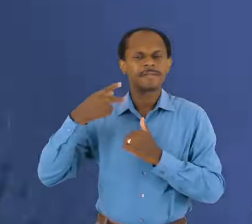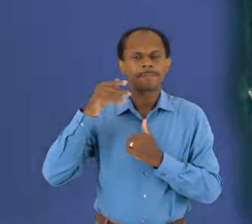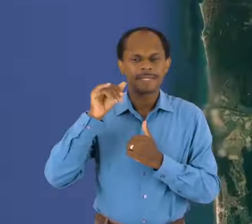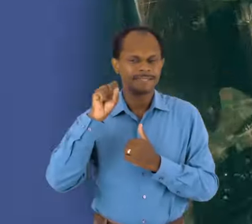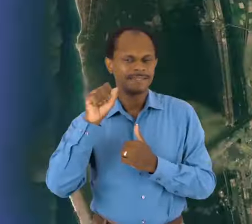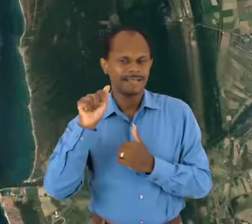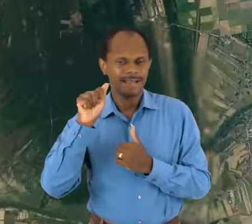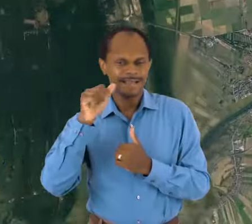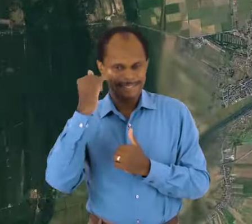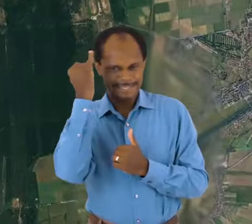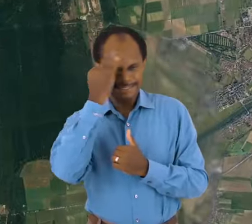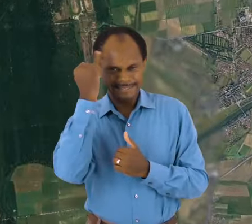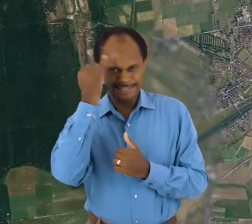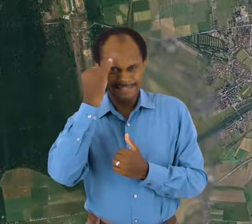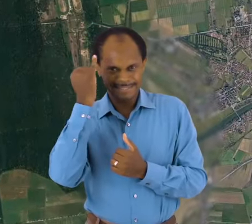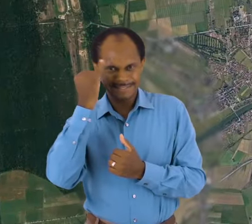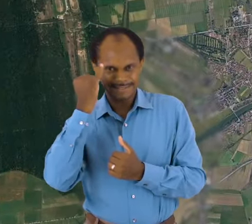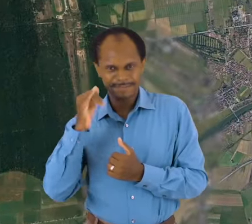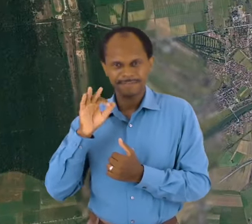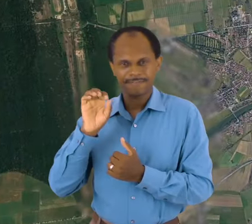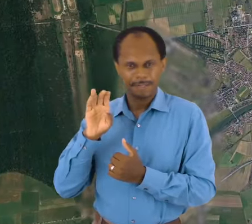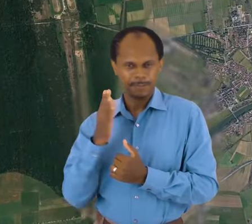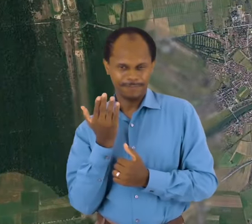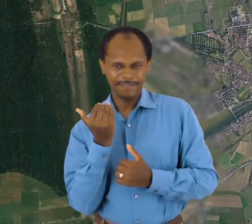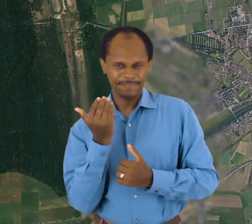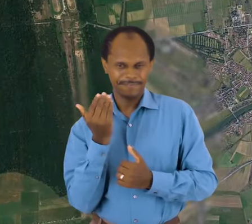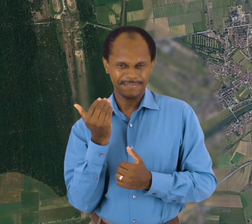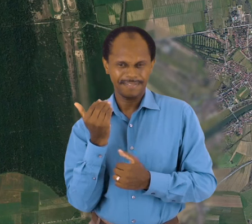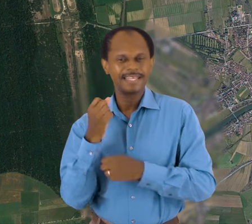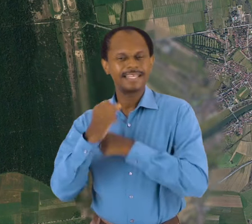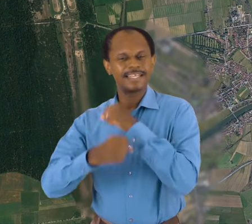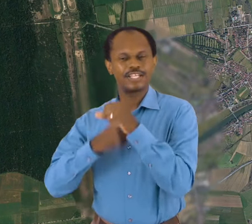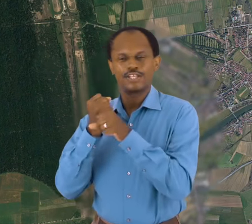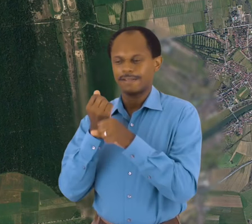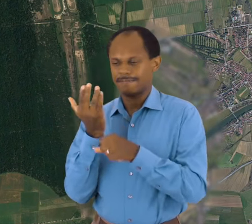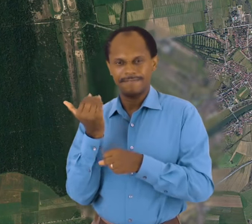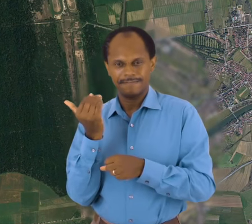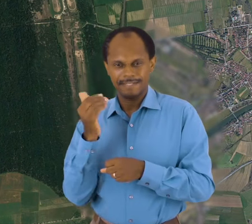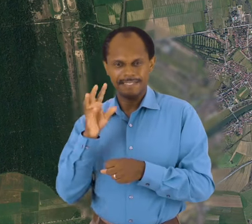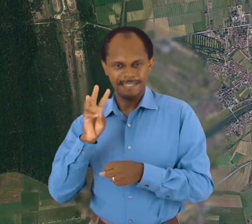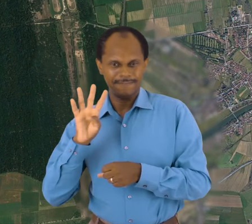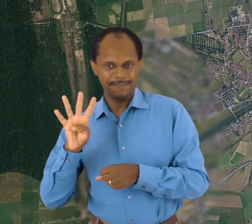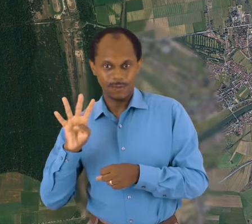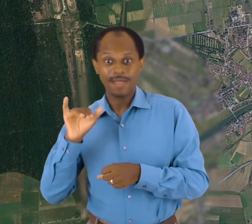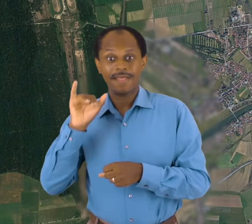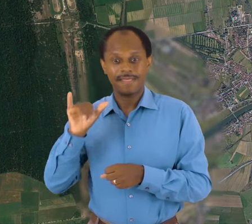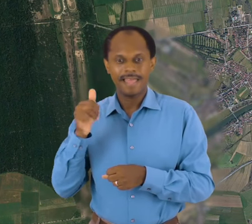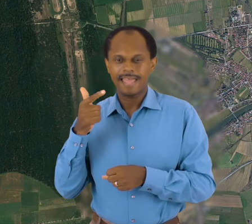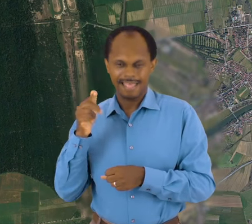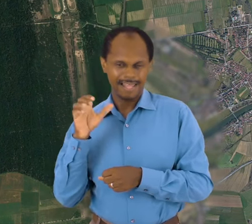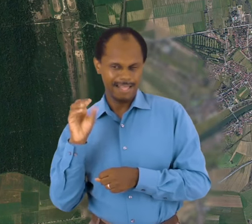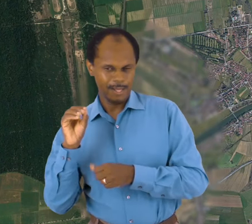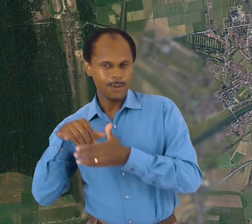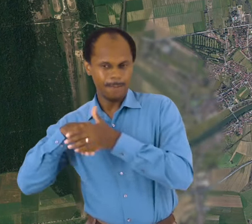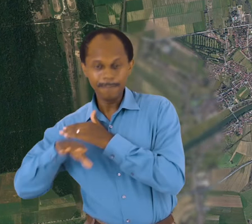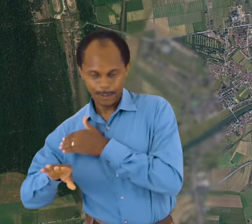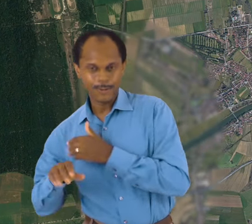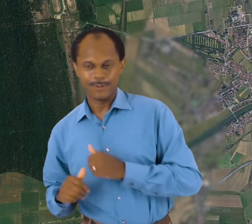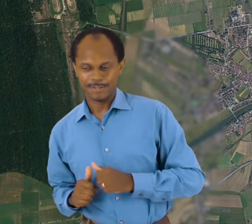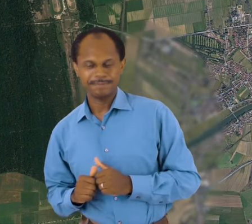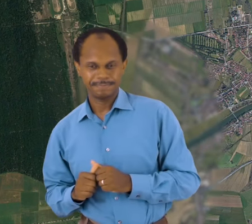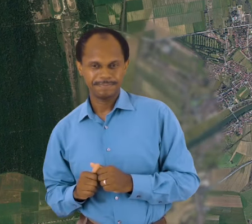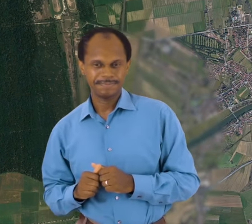Pisa, Italy on February 15, 1564, the day that Galileo